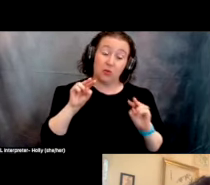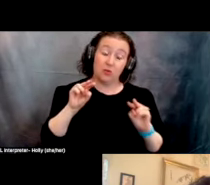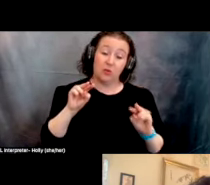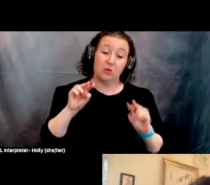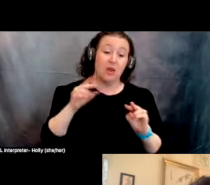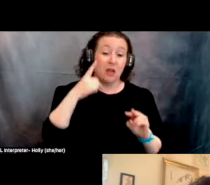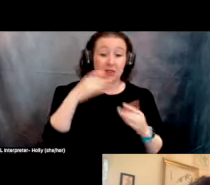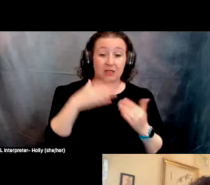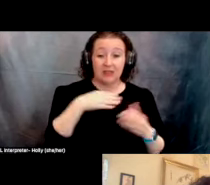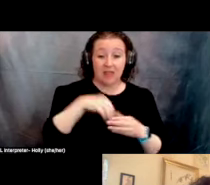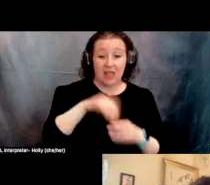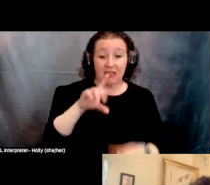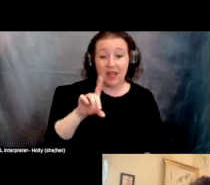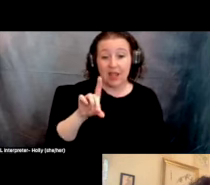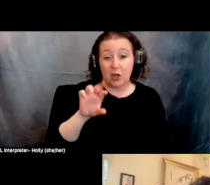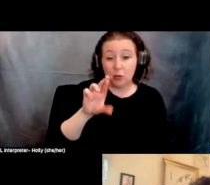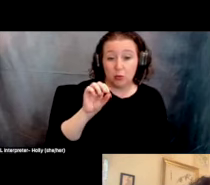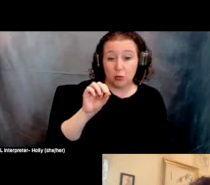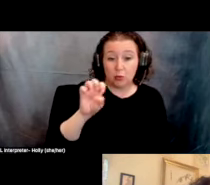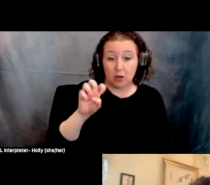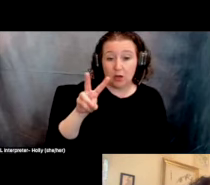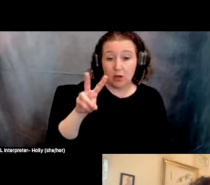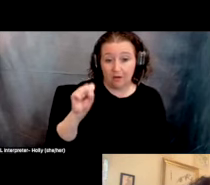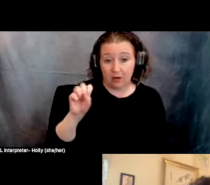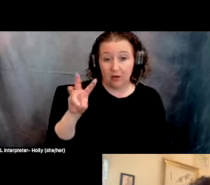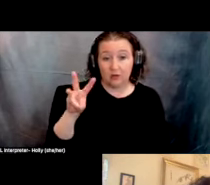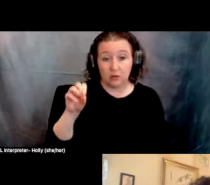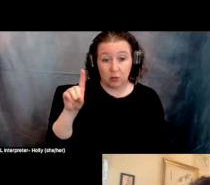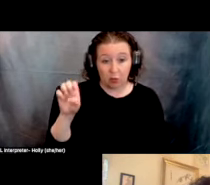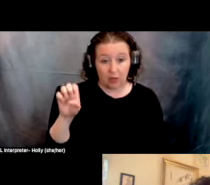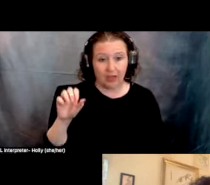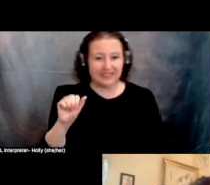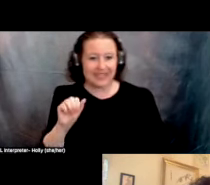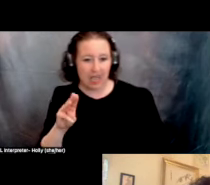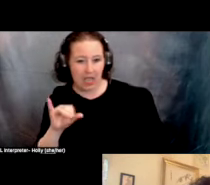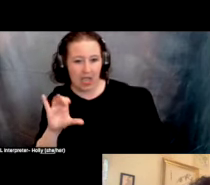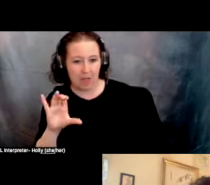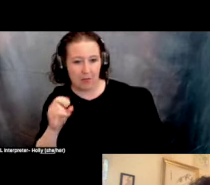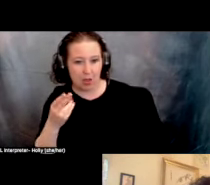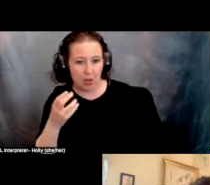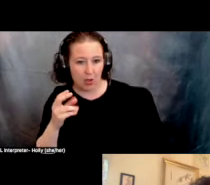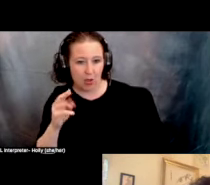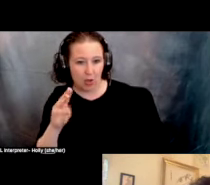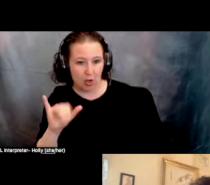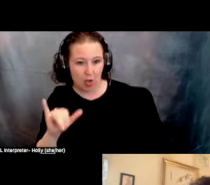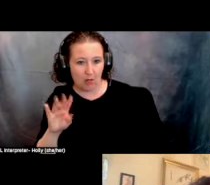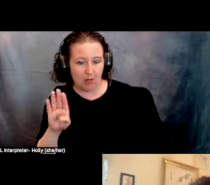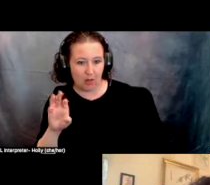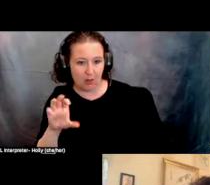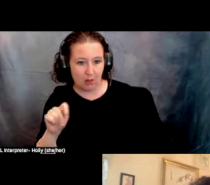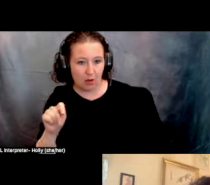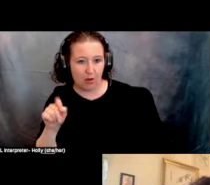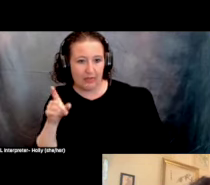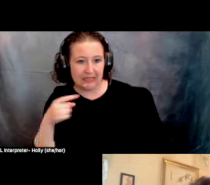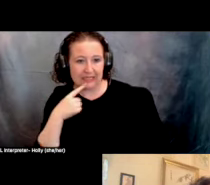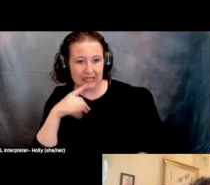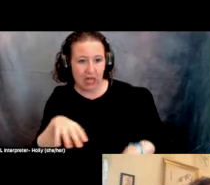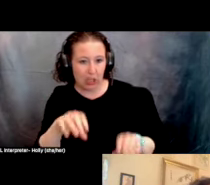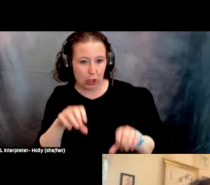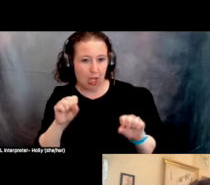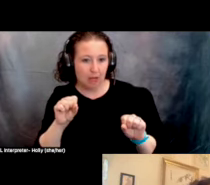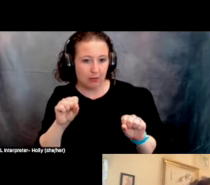the bleak draft of Roe versus Wade, there's Amy Coney Barrett alluded to adoption being the solution to anti-abortionists, which is